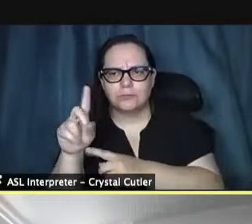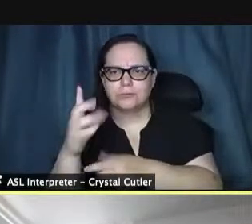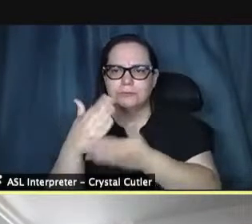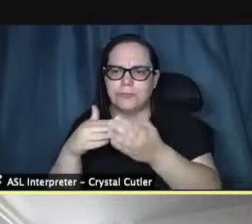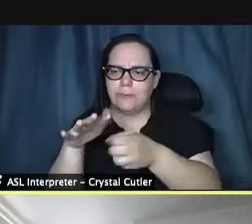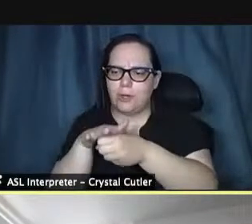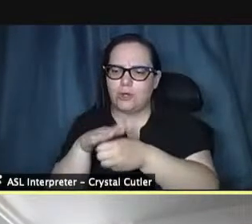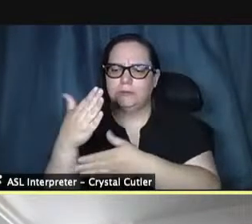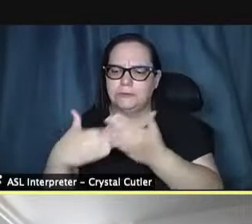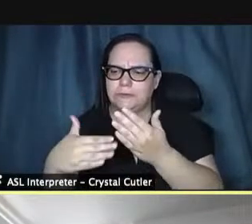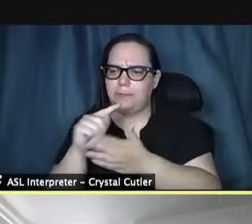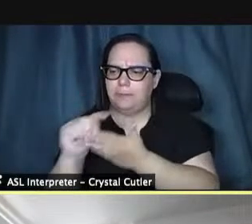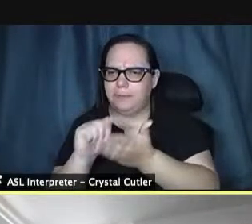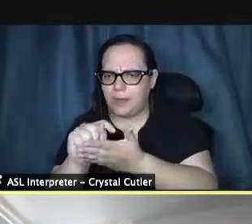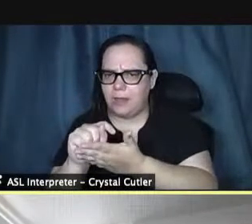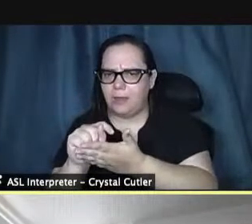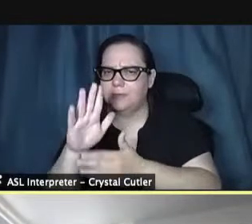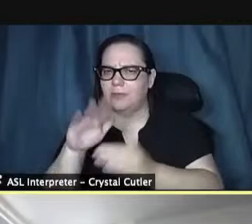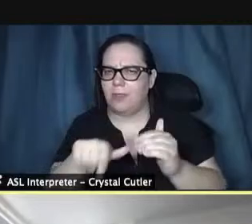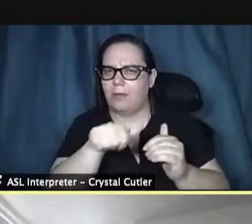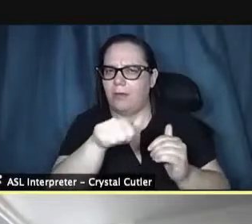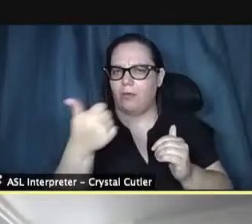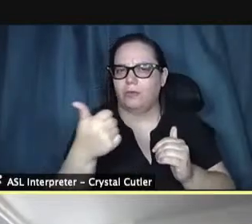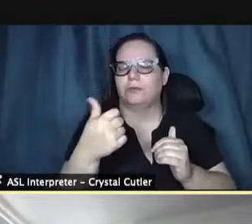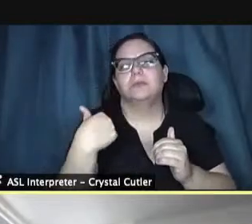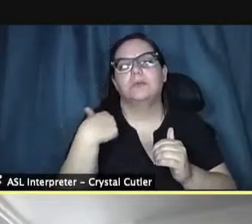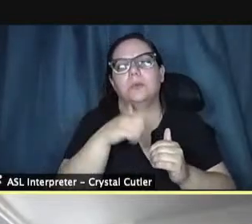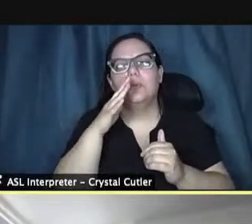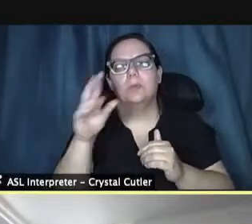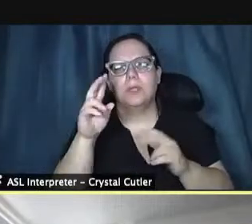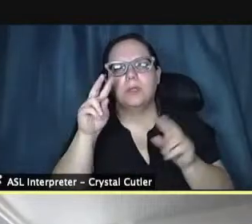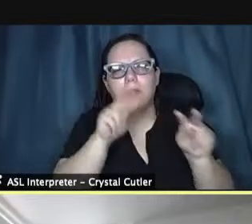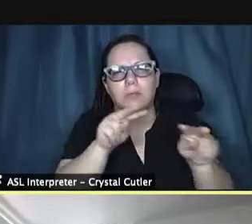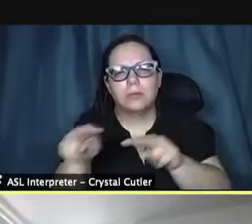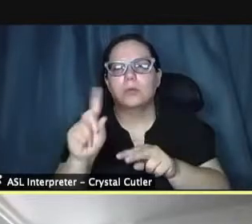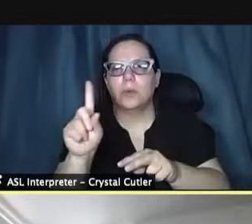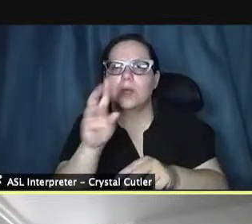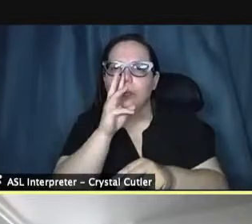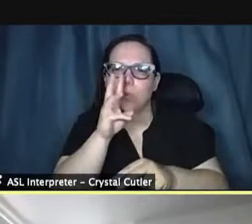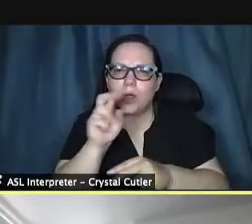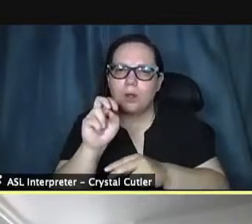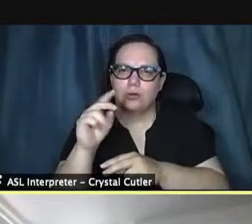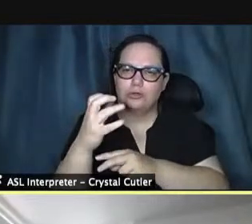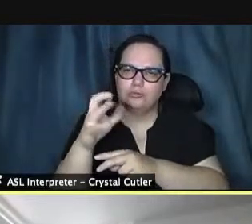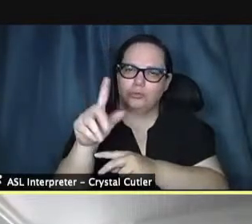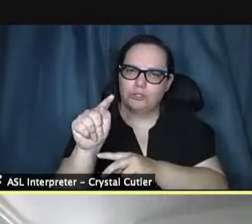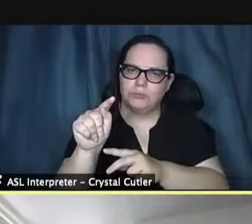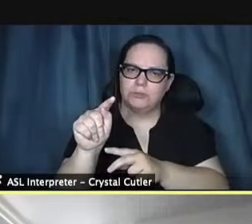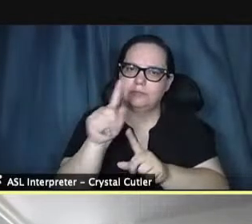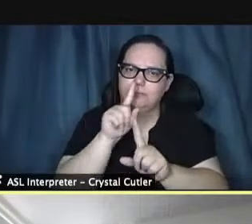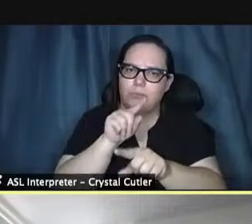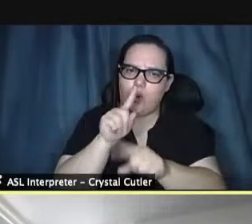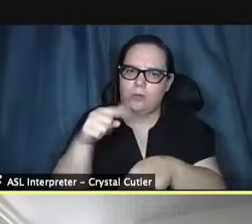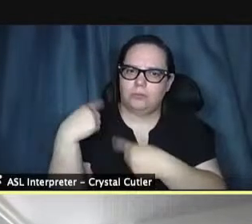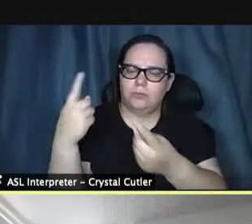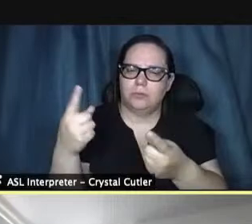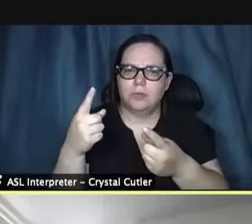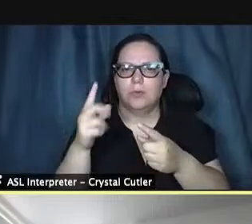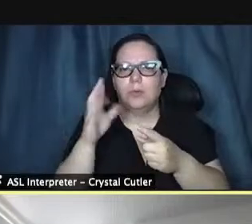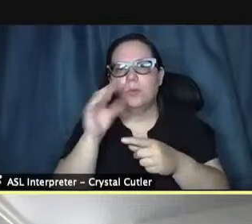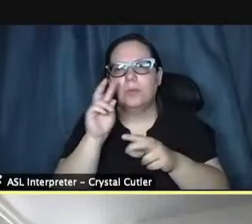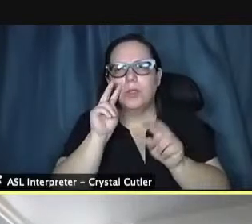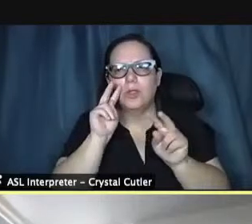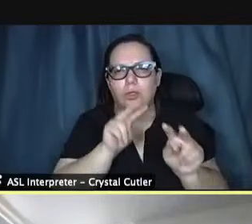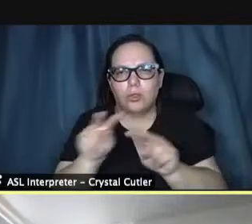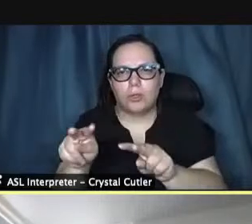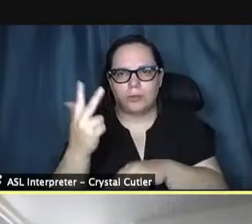be targeting some of these locales where water enrichments have been reported. We'll be looking at 3 times a day for several